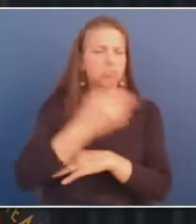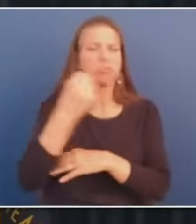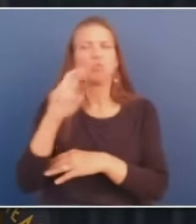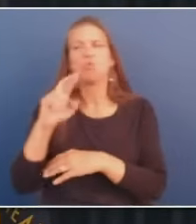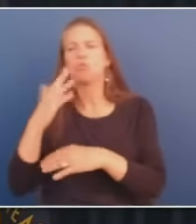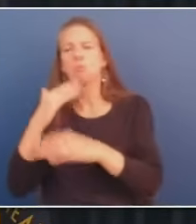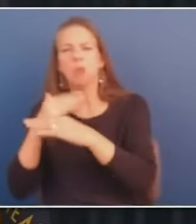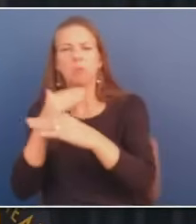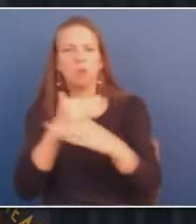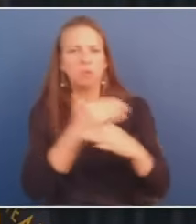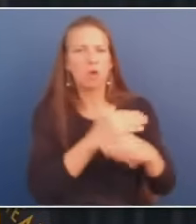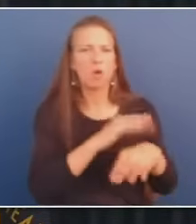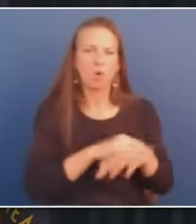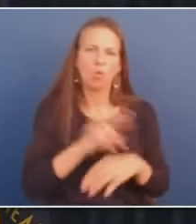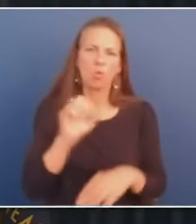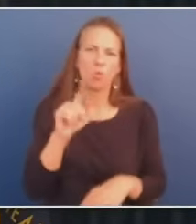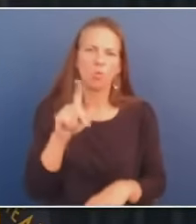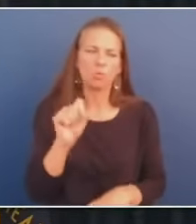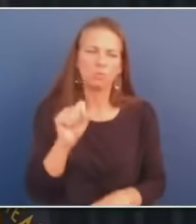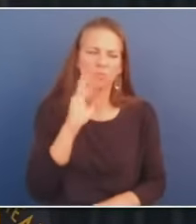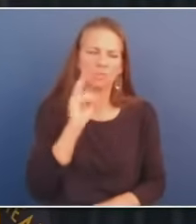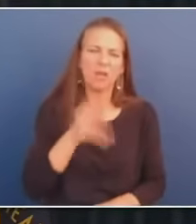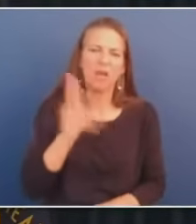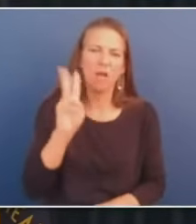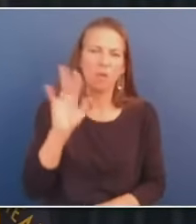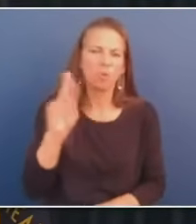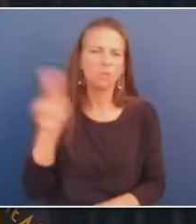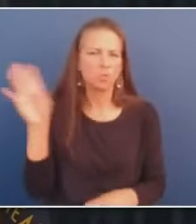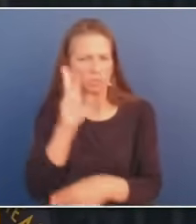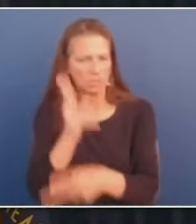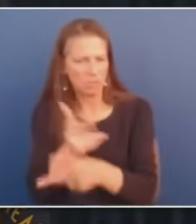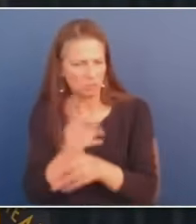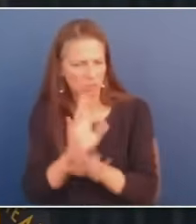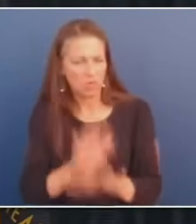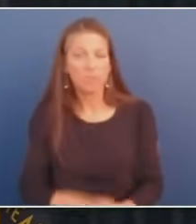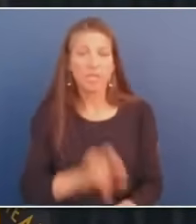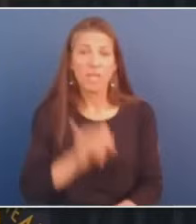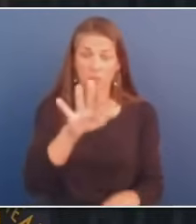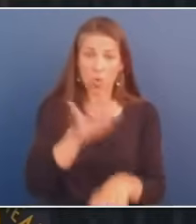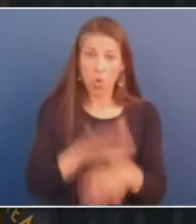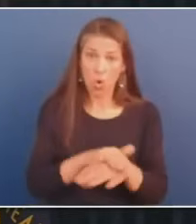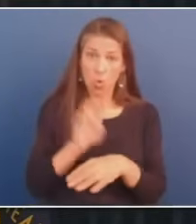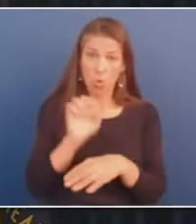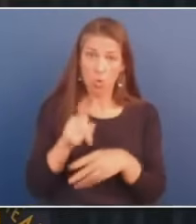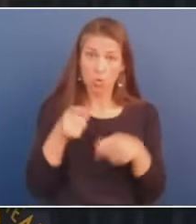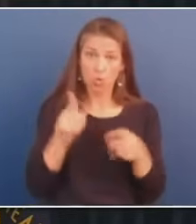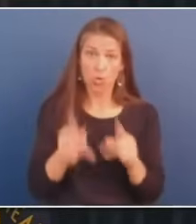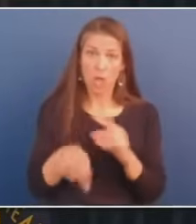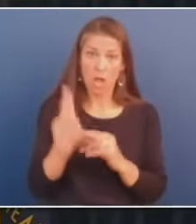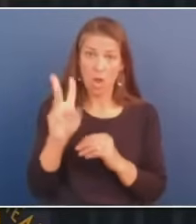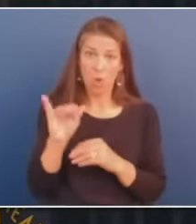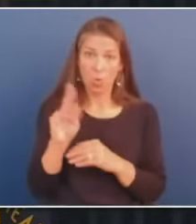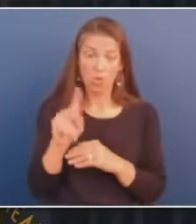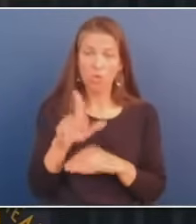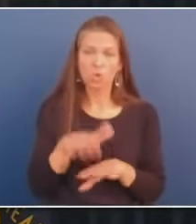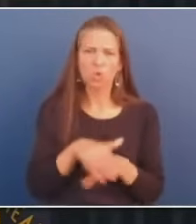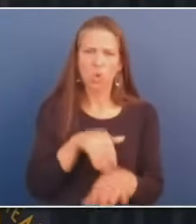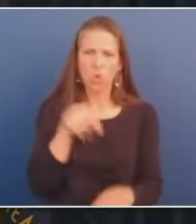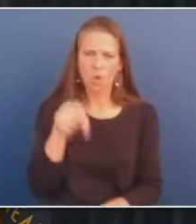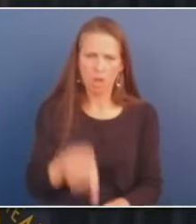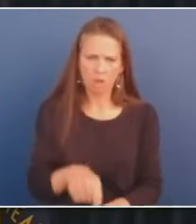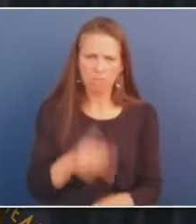maintained routes due to the high winds. If you're on the road during a high wind event, slow down, keep your hands on the